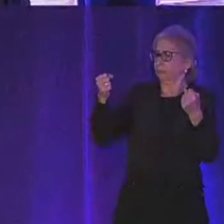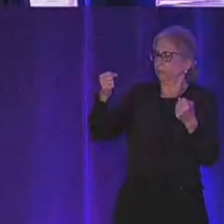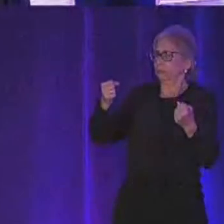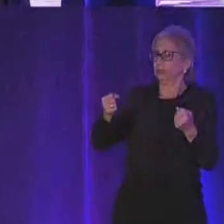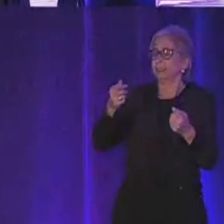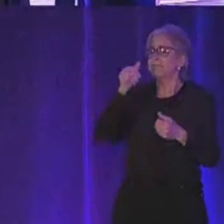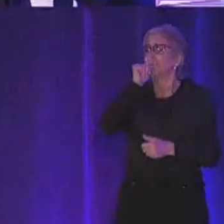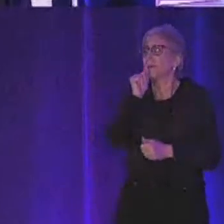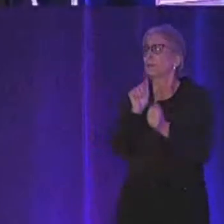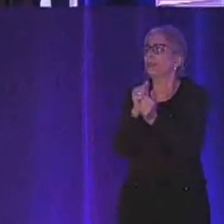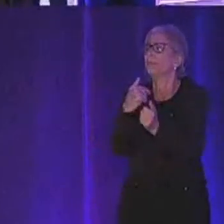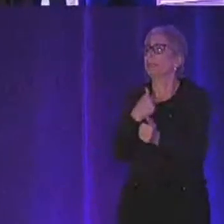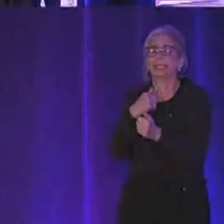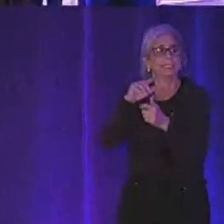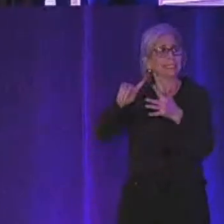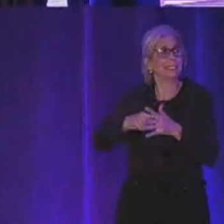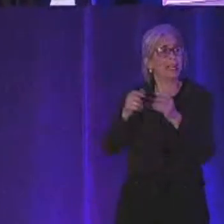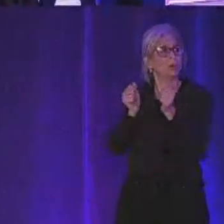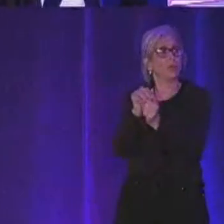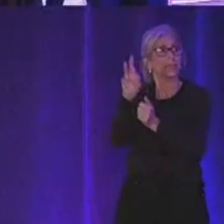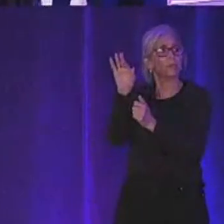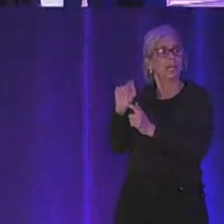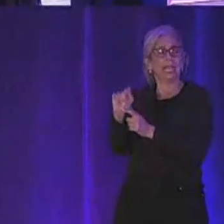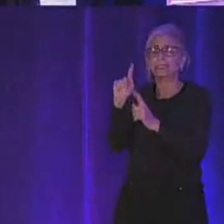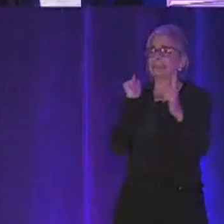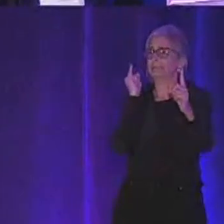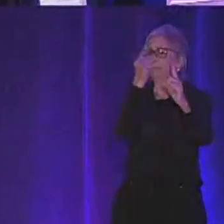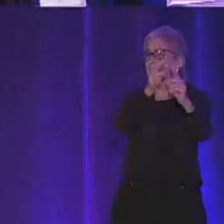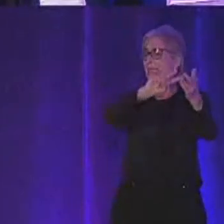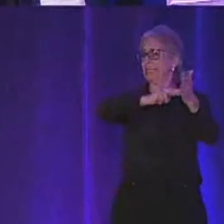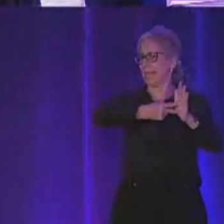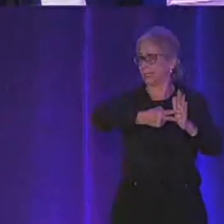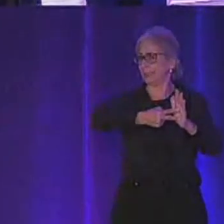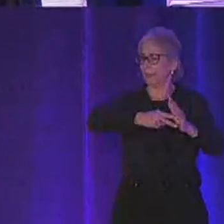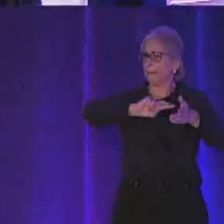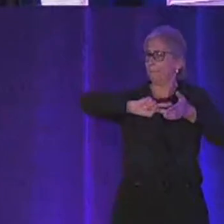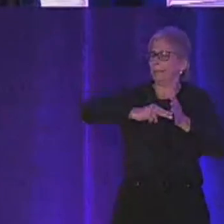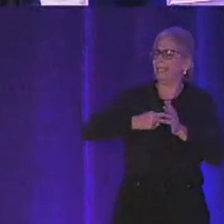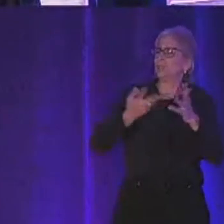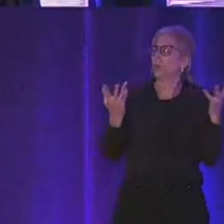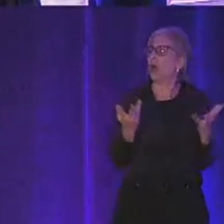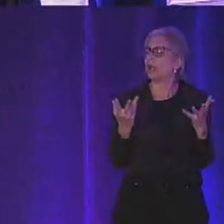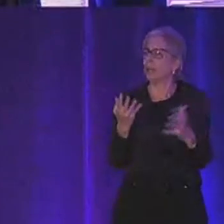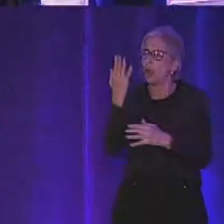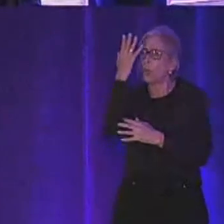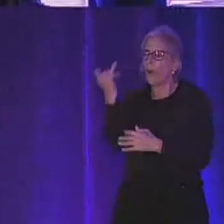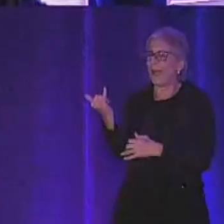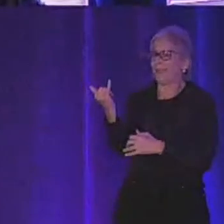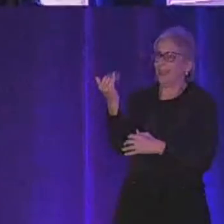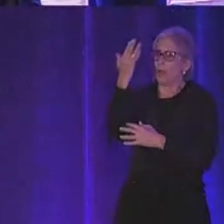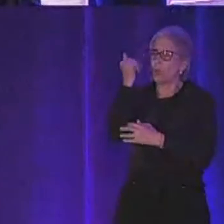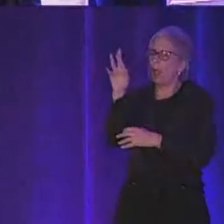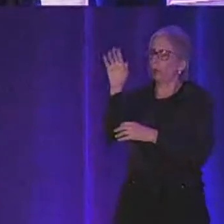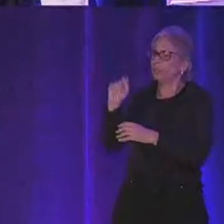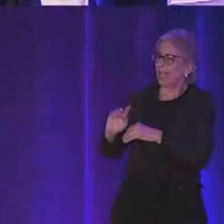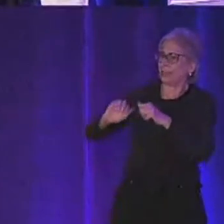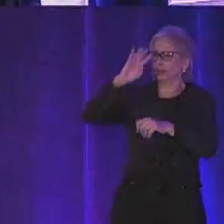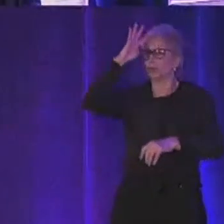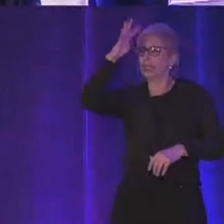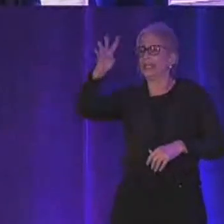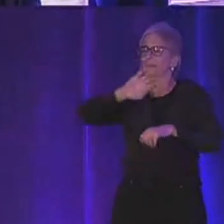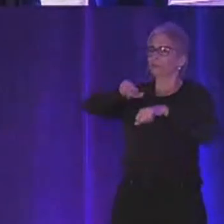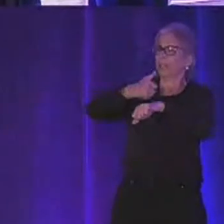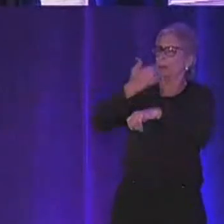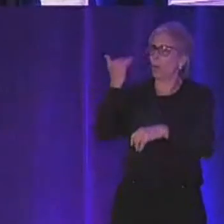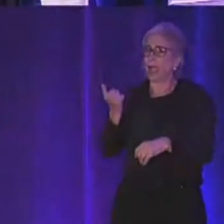me for a little bit today, I'd like to start by talking about React's intent. That is, why was React even created? And